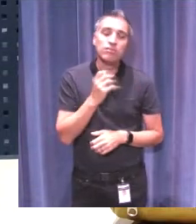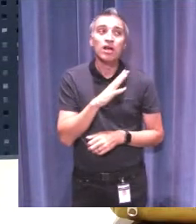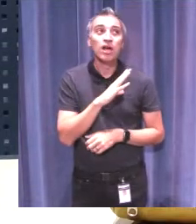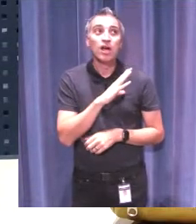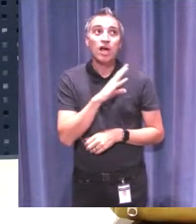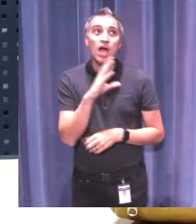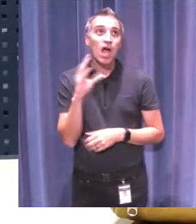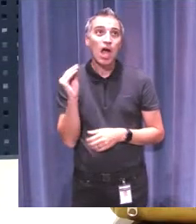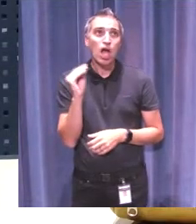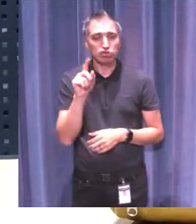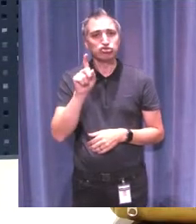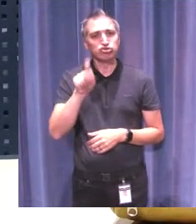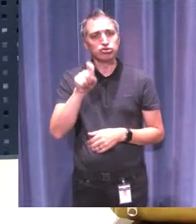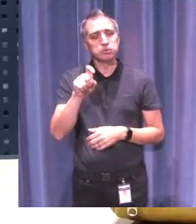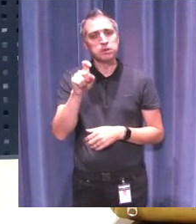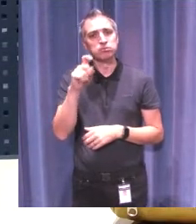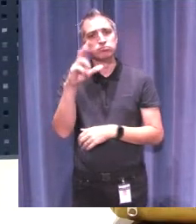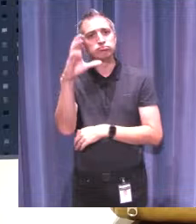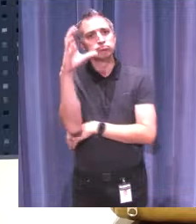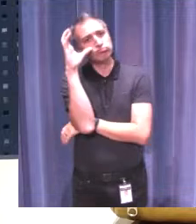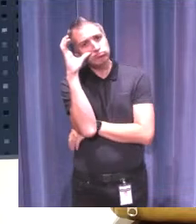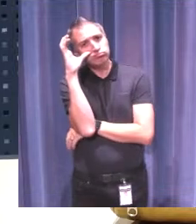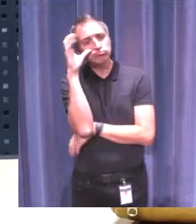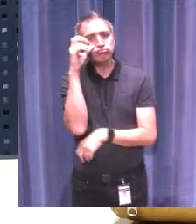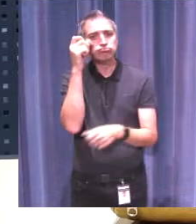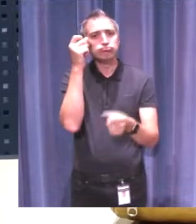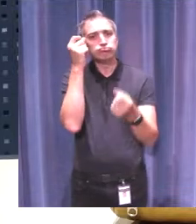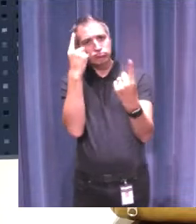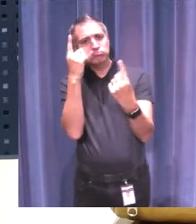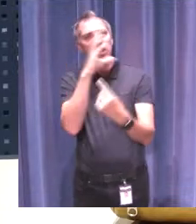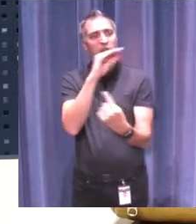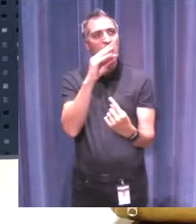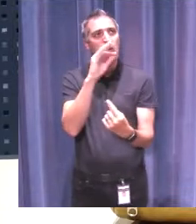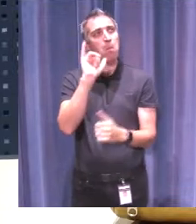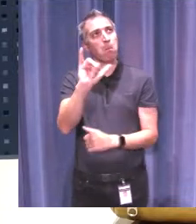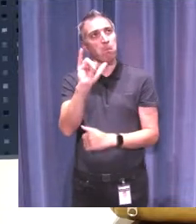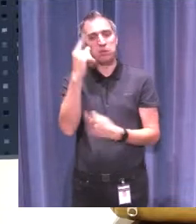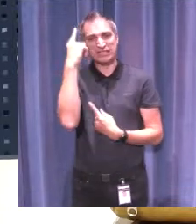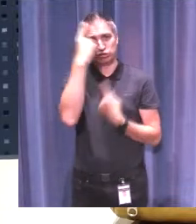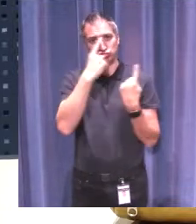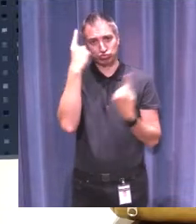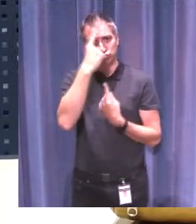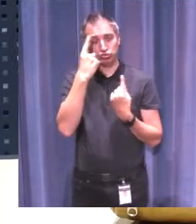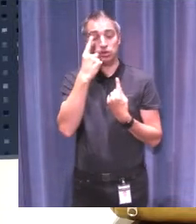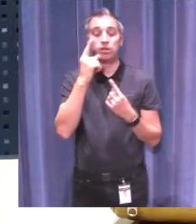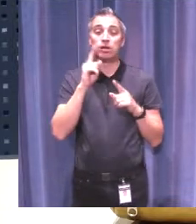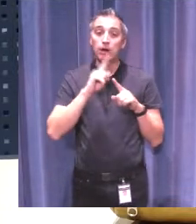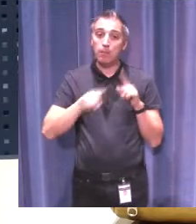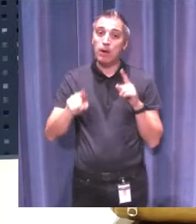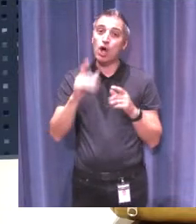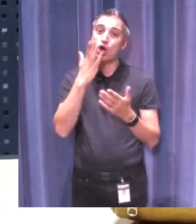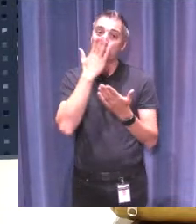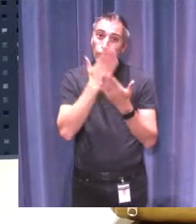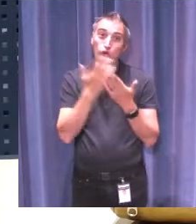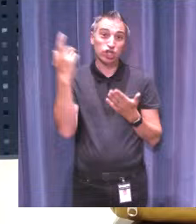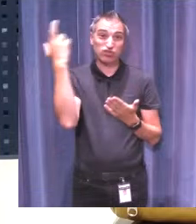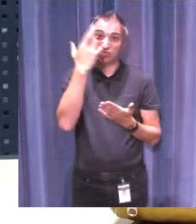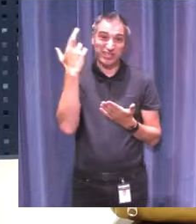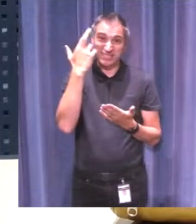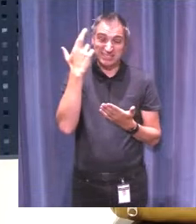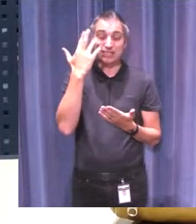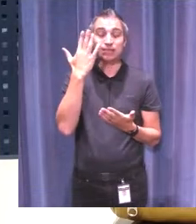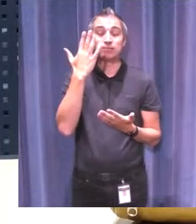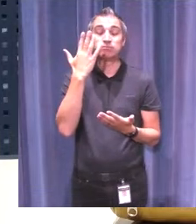and should be heard, should be actually considered. But good reasons for not using